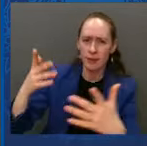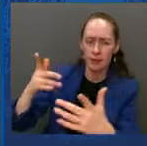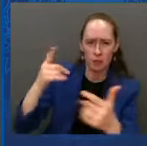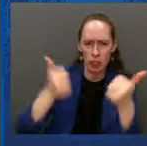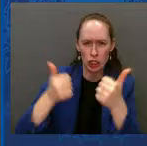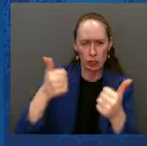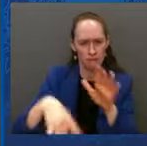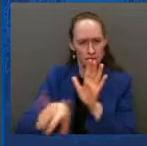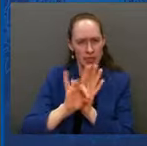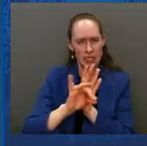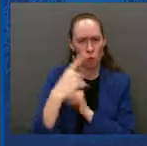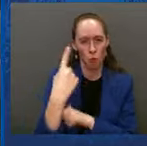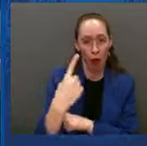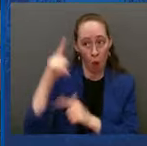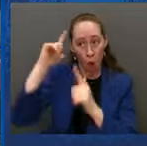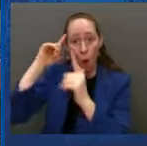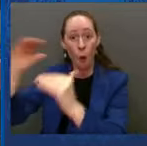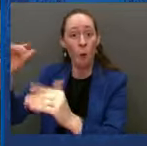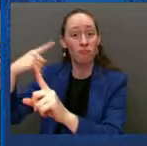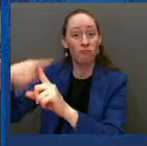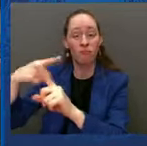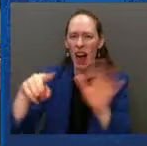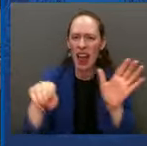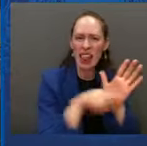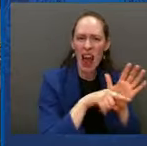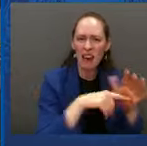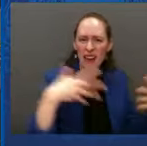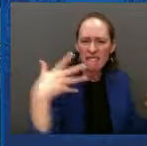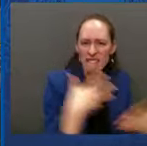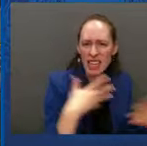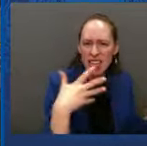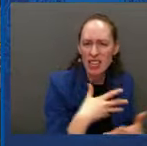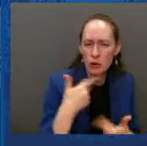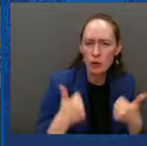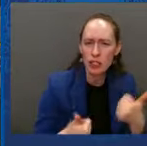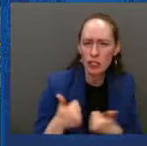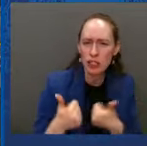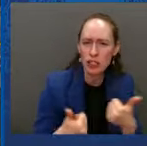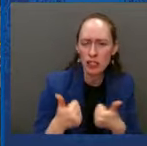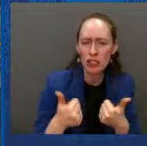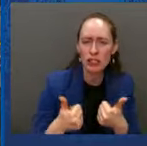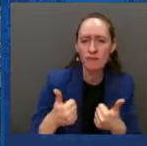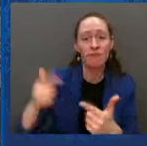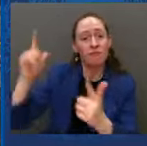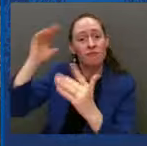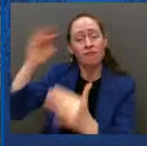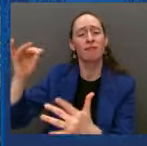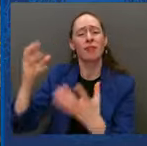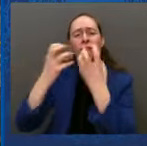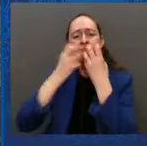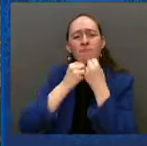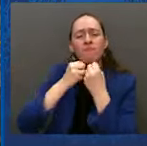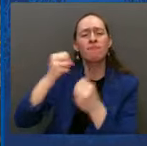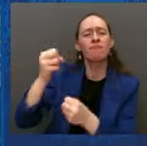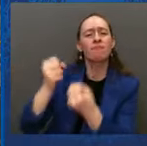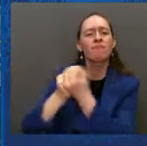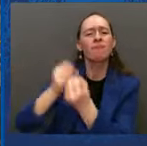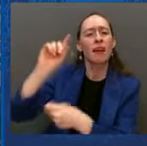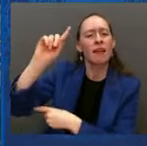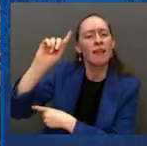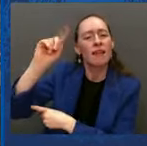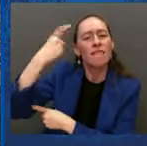of the dictator who crushes it, between nothing less than limitation and possibilities, the kind